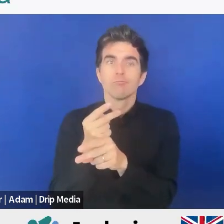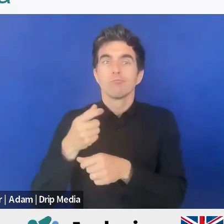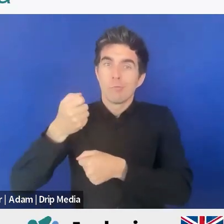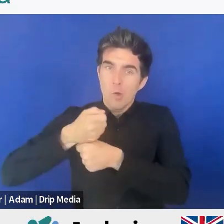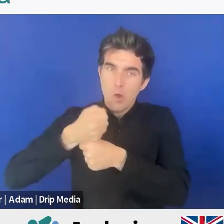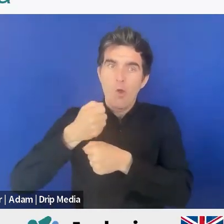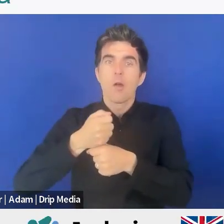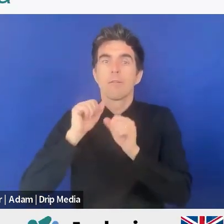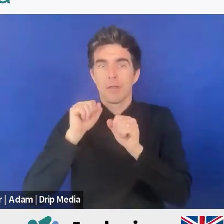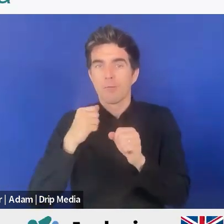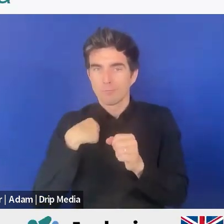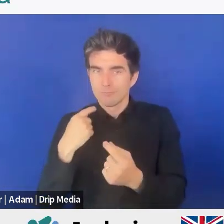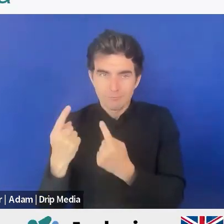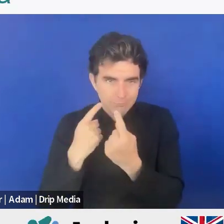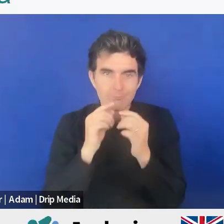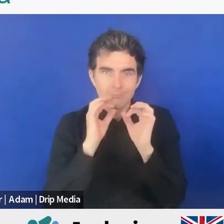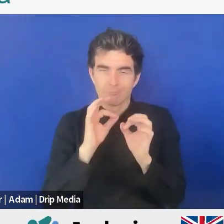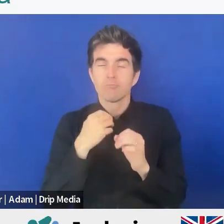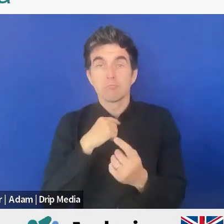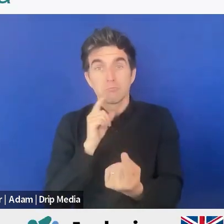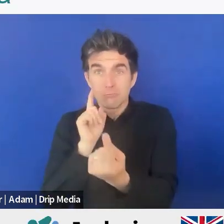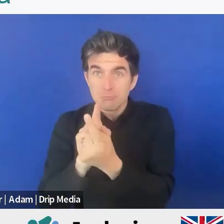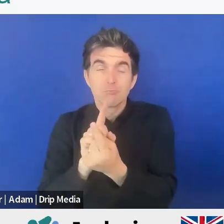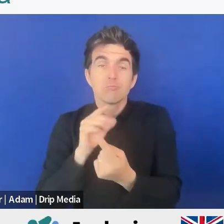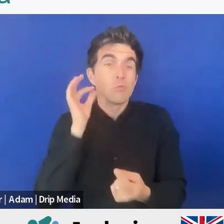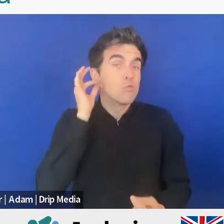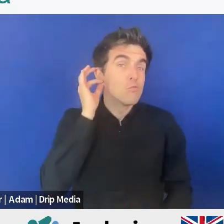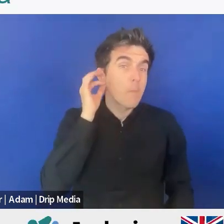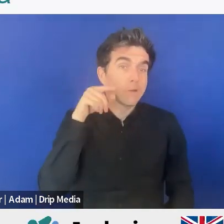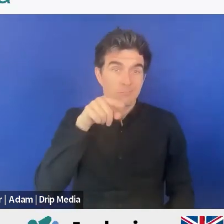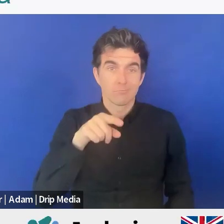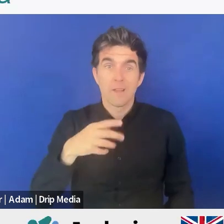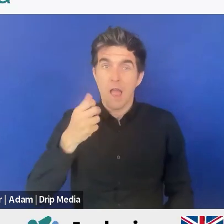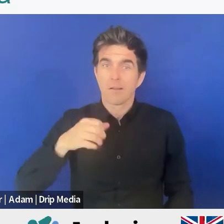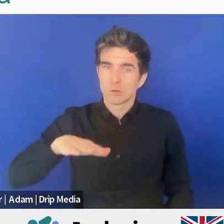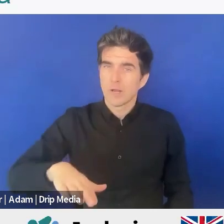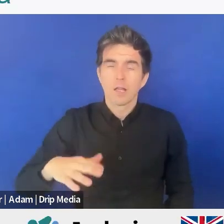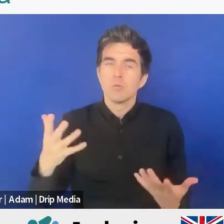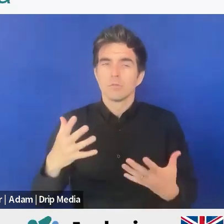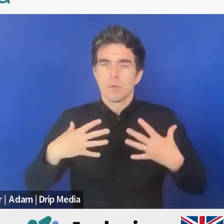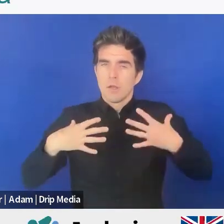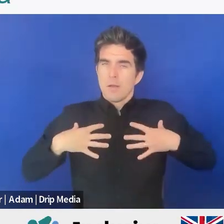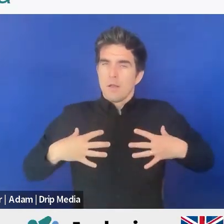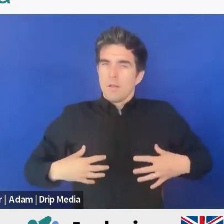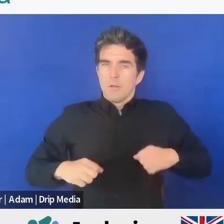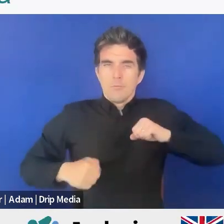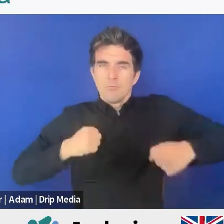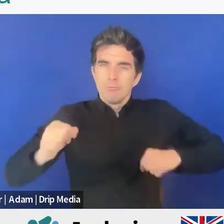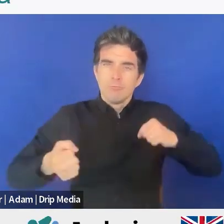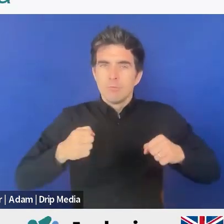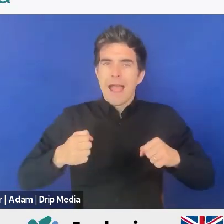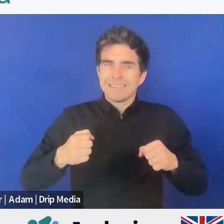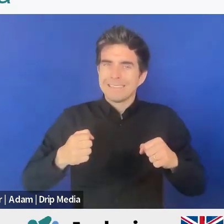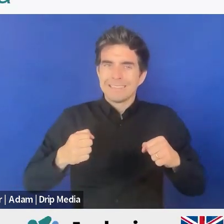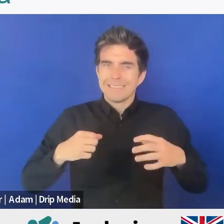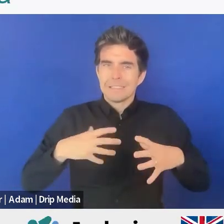out that, saying that if you talk about my child, I won't meet you again. But it is seen that